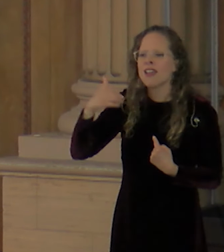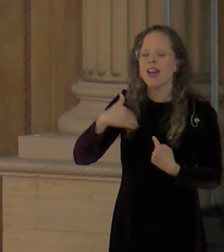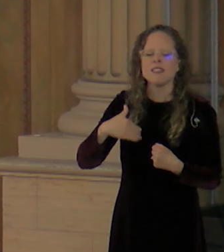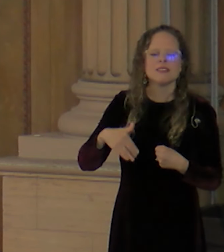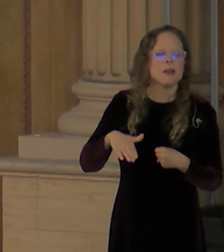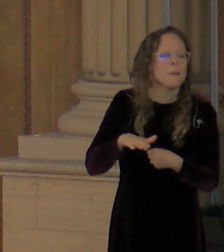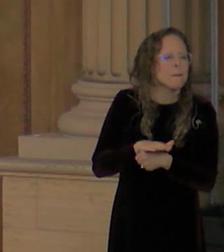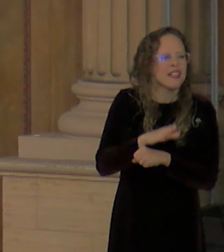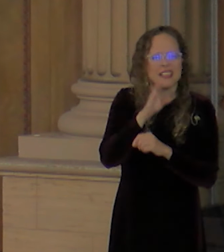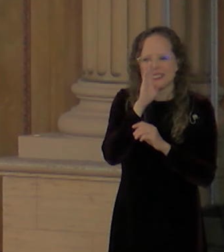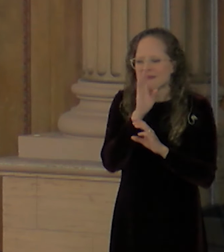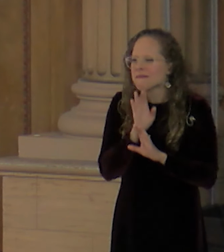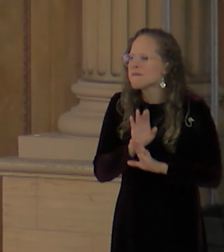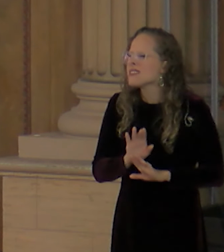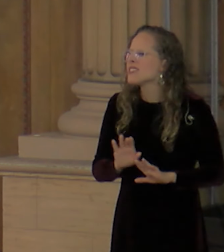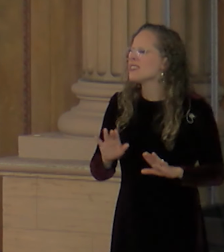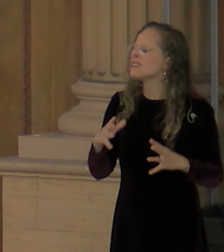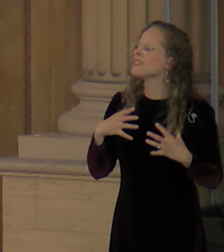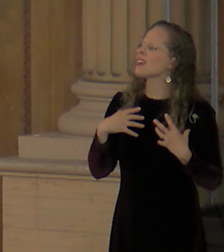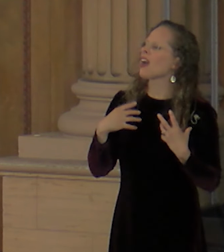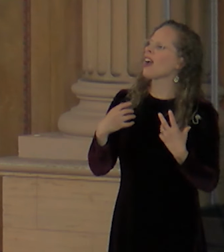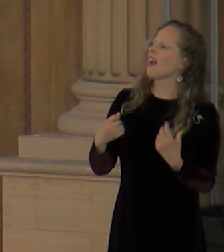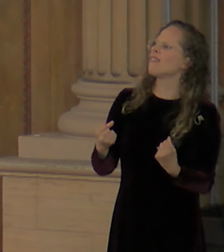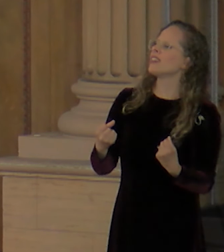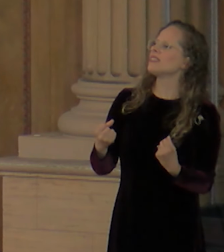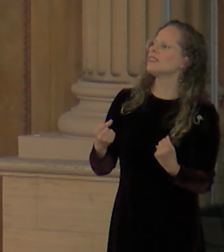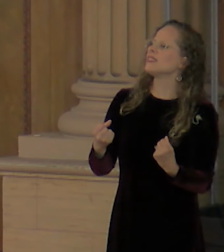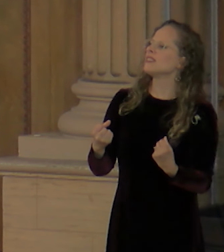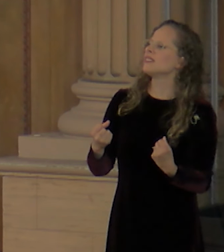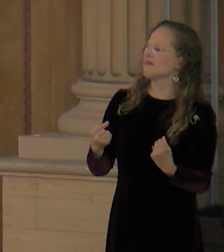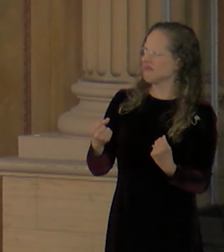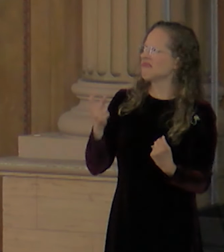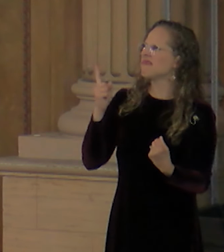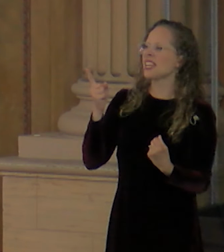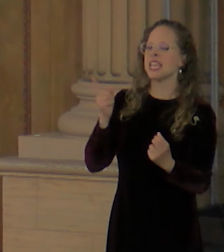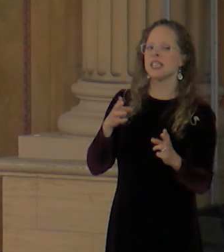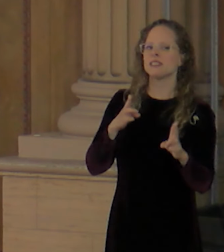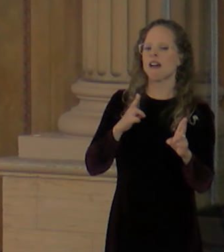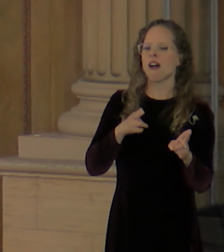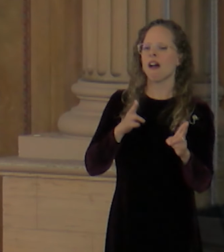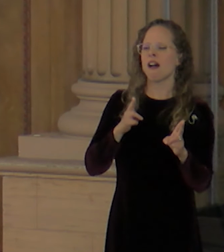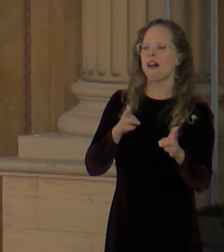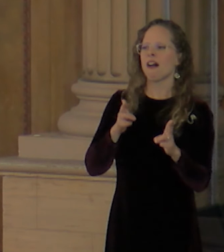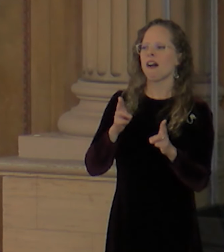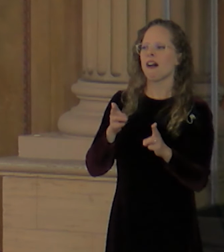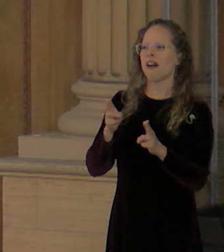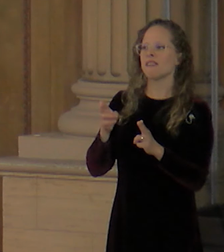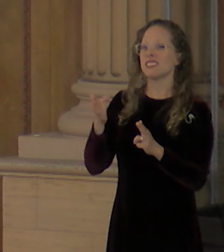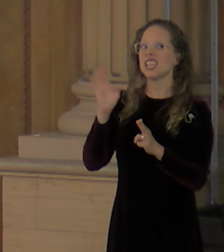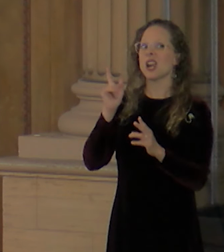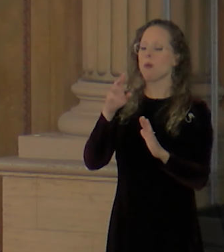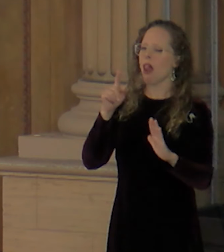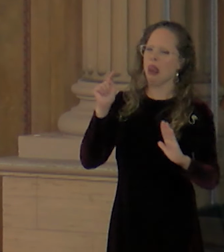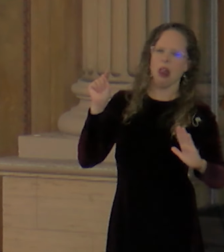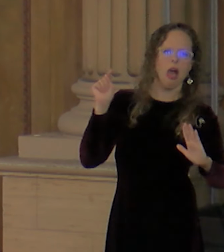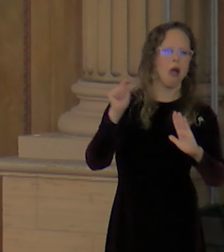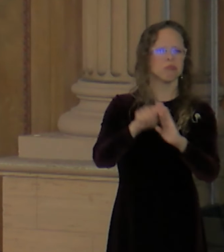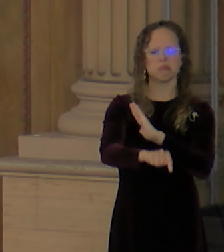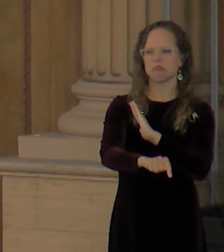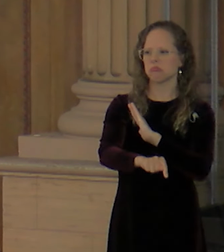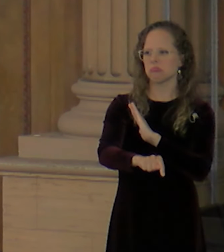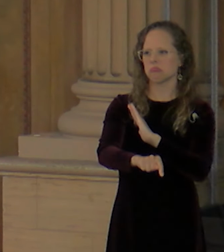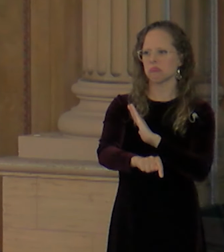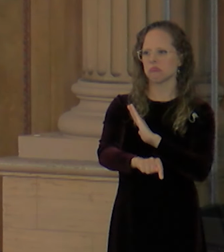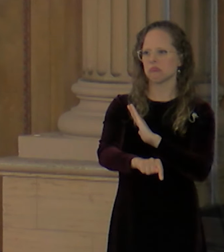confidence, is hunting that serpent, and at just the right time will fully and finally slay